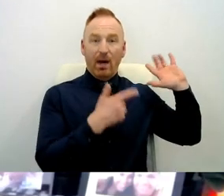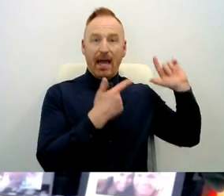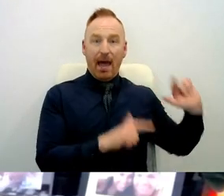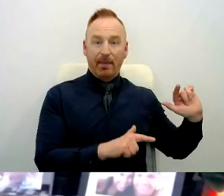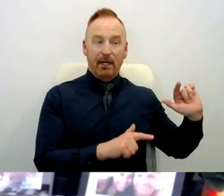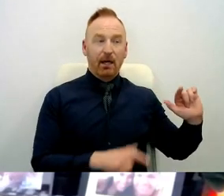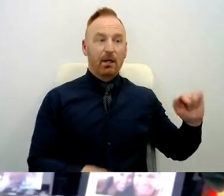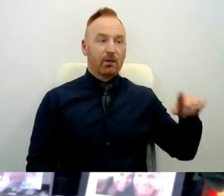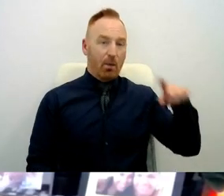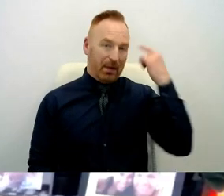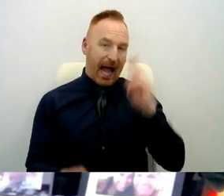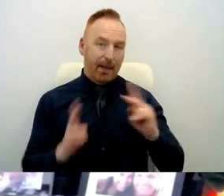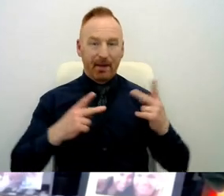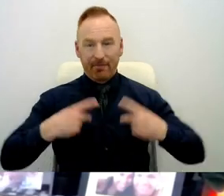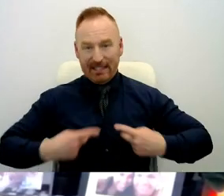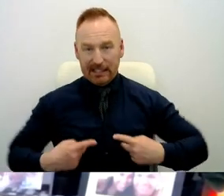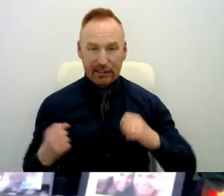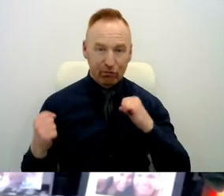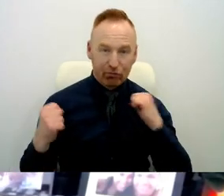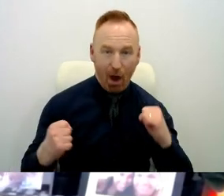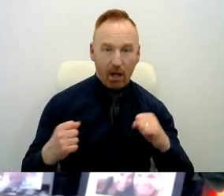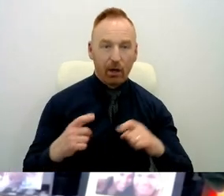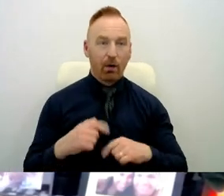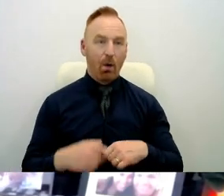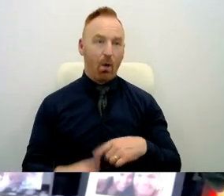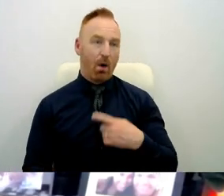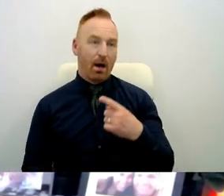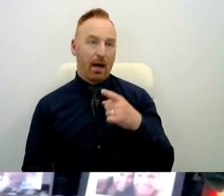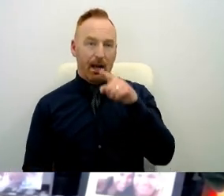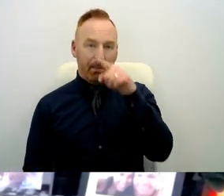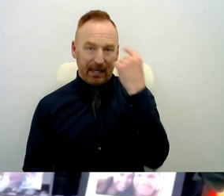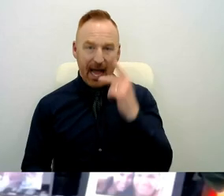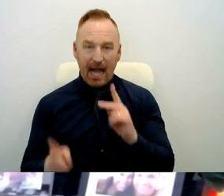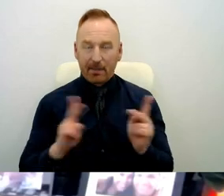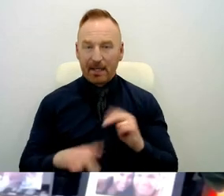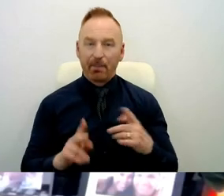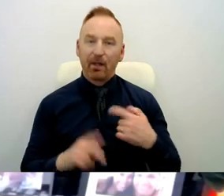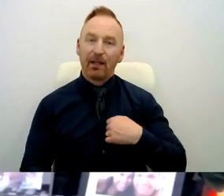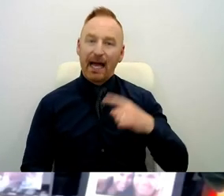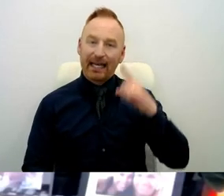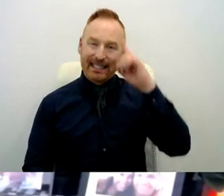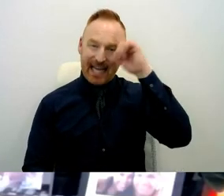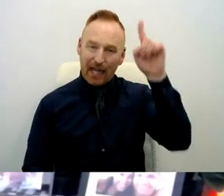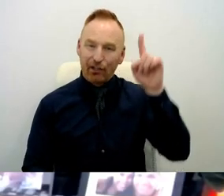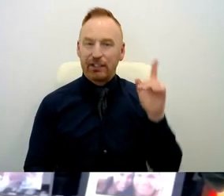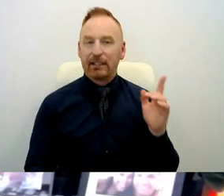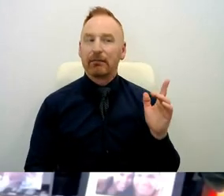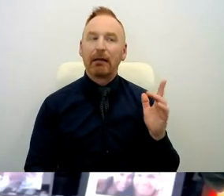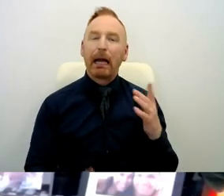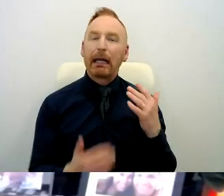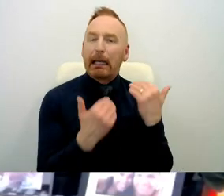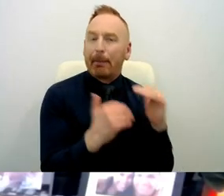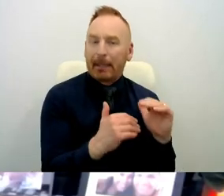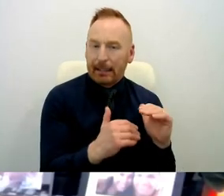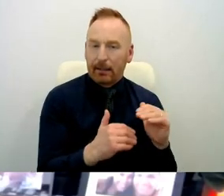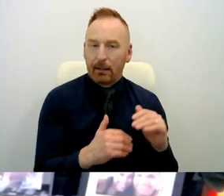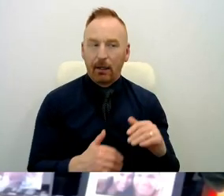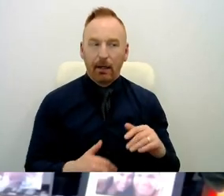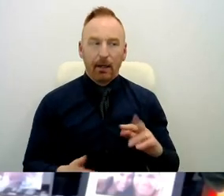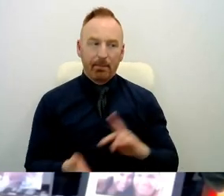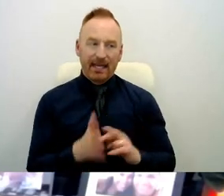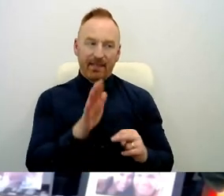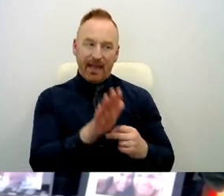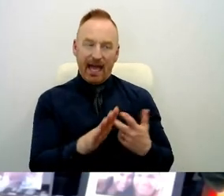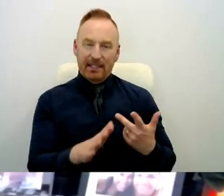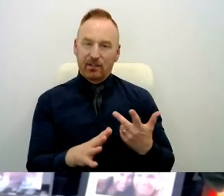being inherently physically stronger or Black people being inherently less intelligent, all of that stuff has its roots in slavery. And